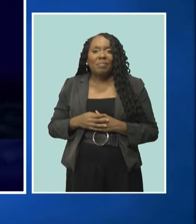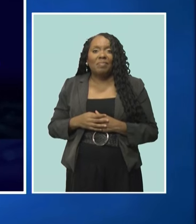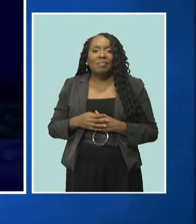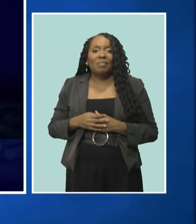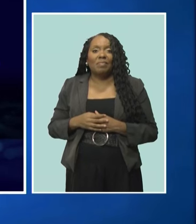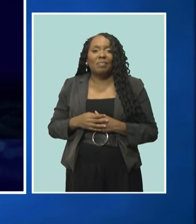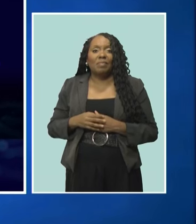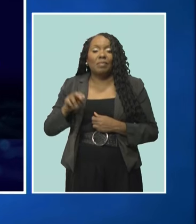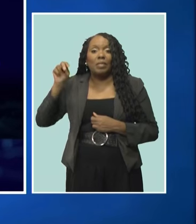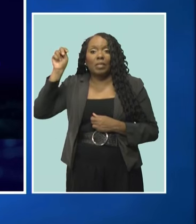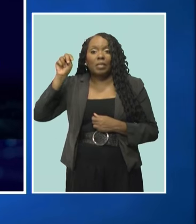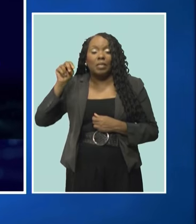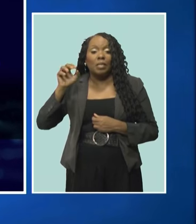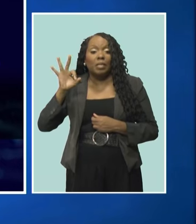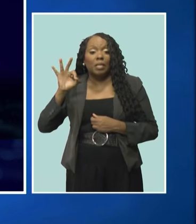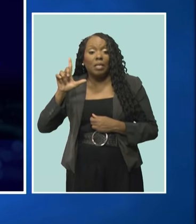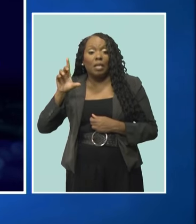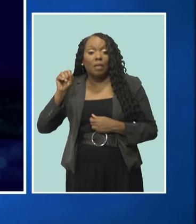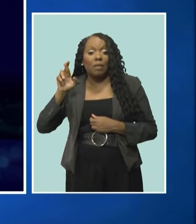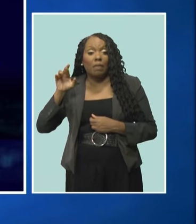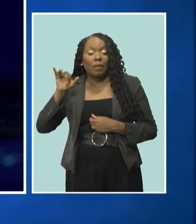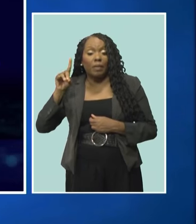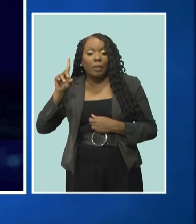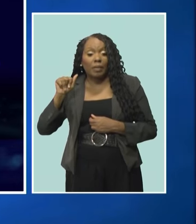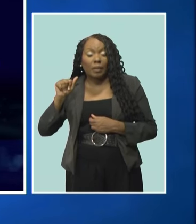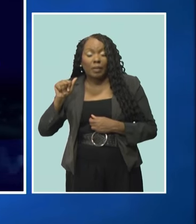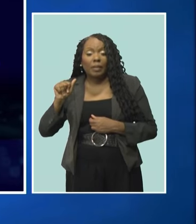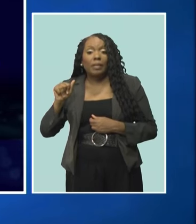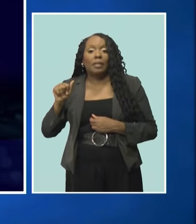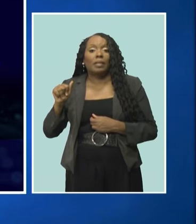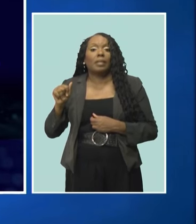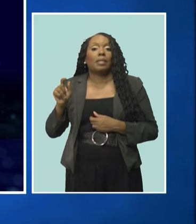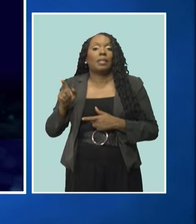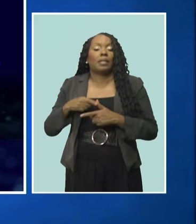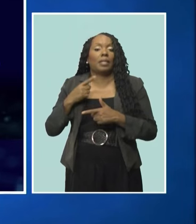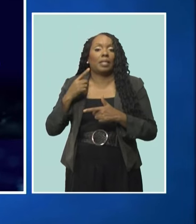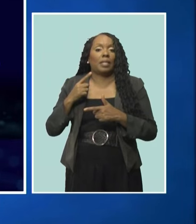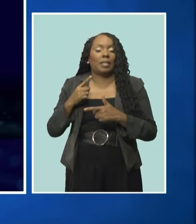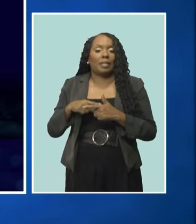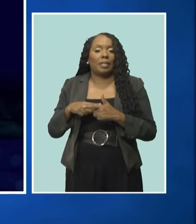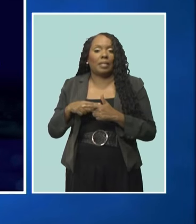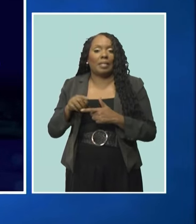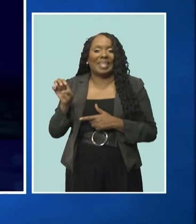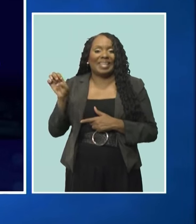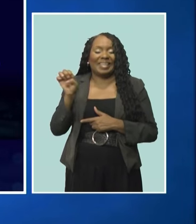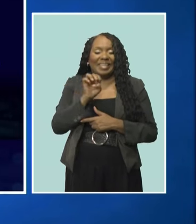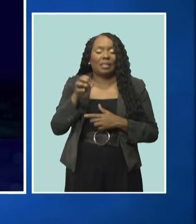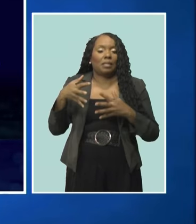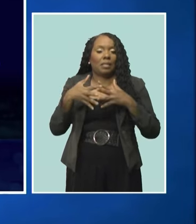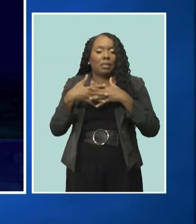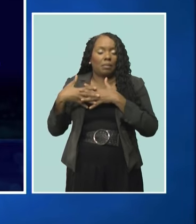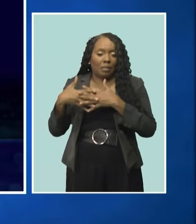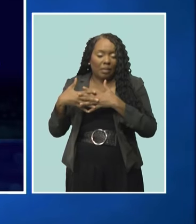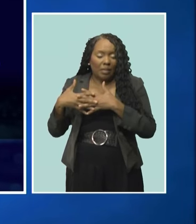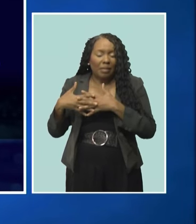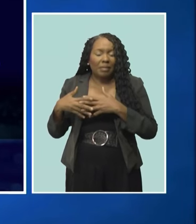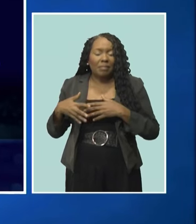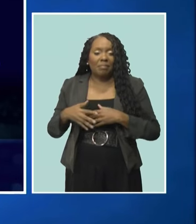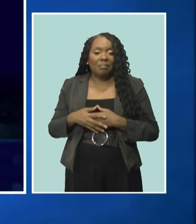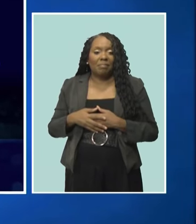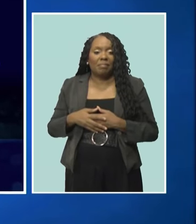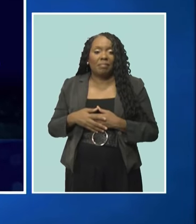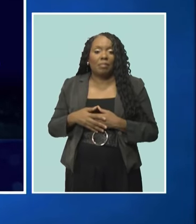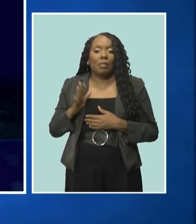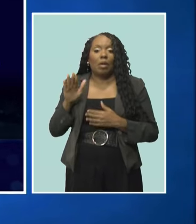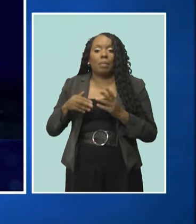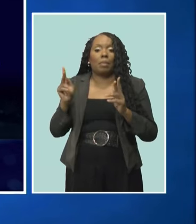northern Florida, and right up the northern the eastern seaboard of the United States. So everyone on the